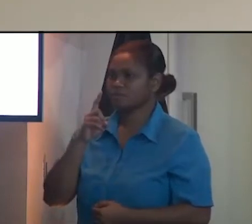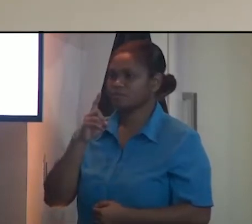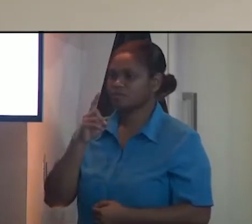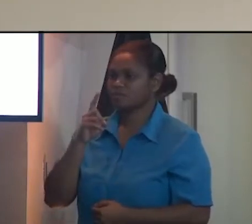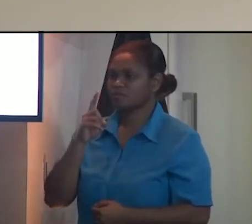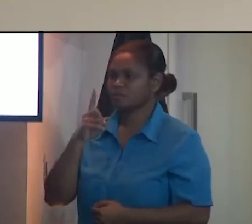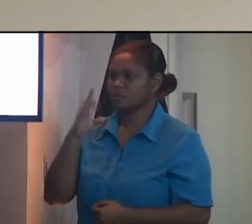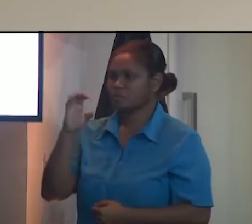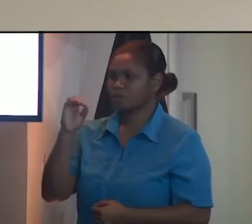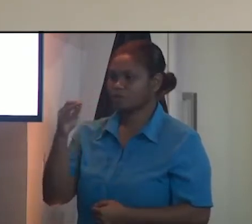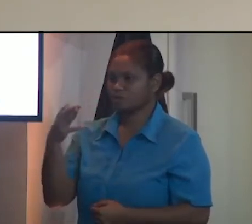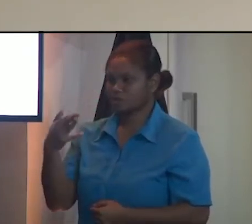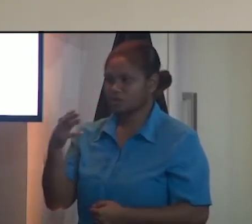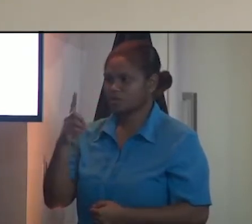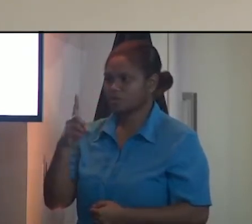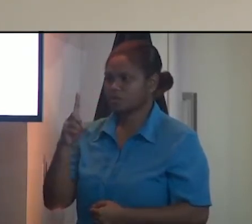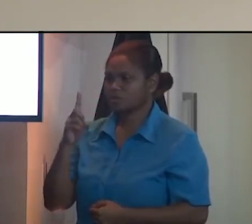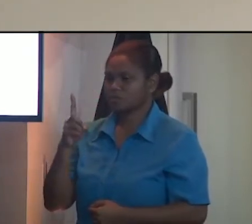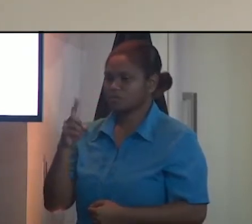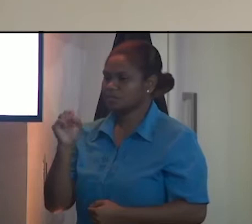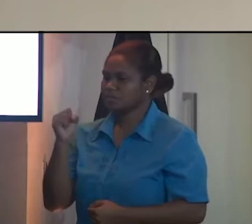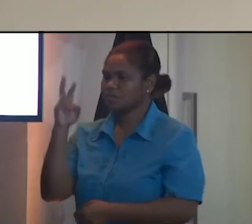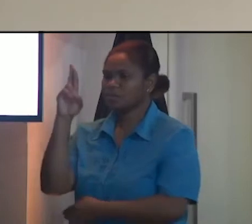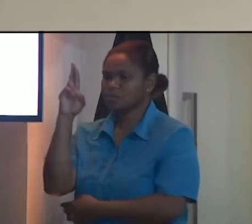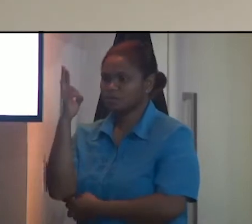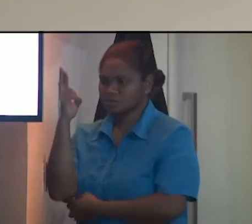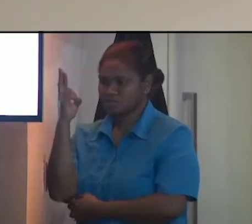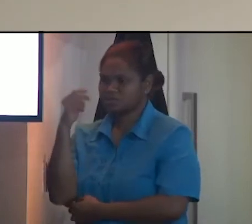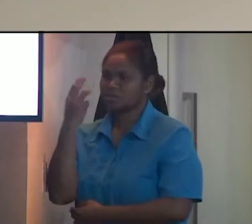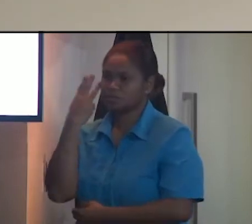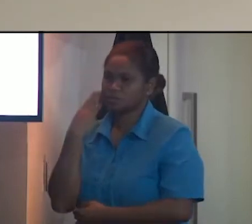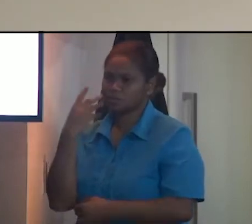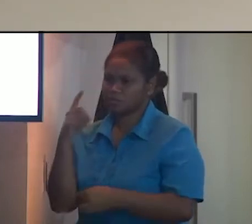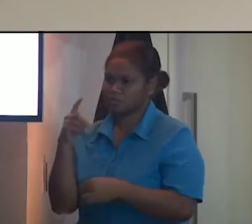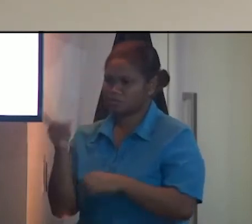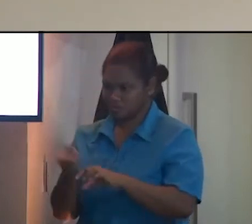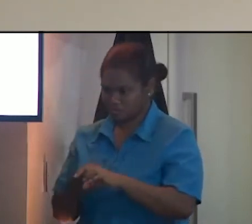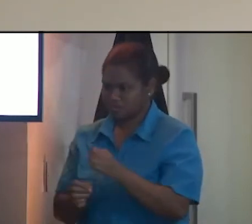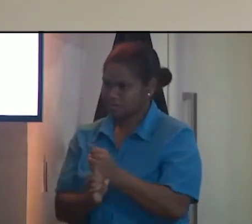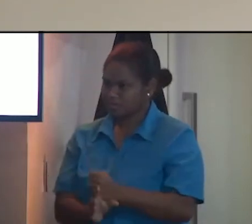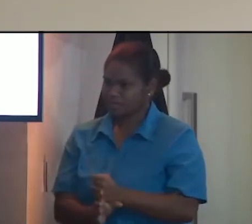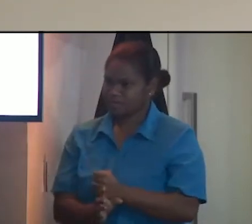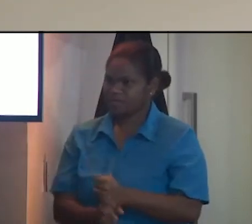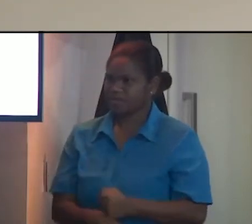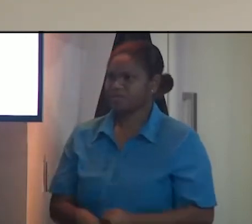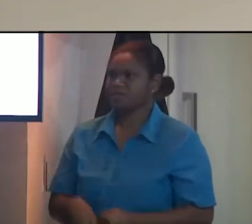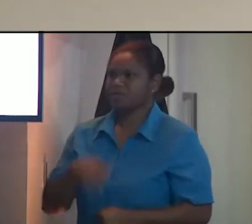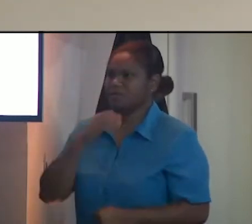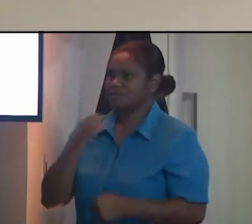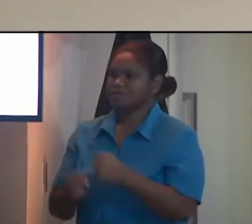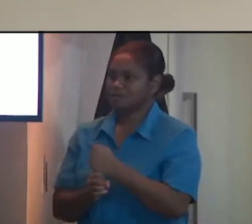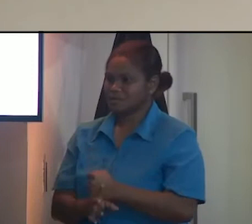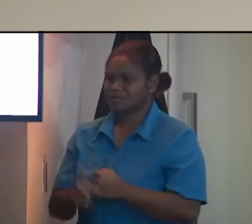111. And so there is no representation of women in parliament. There is also the unequal playing field of politics, where